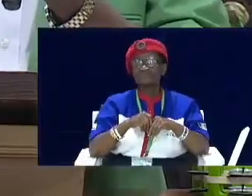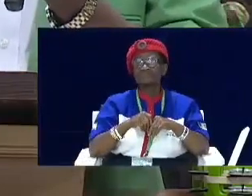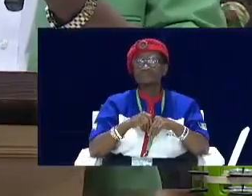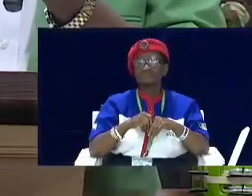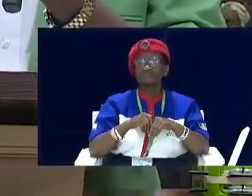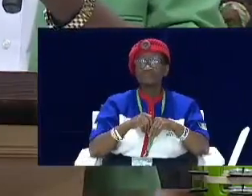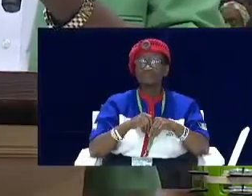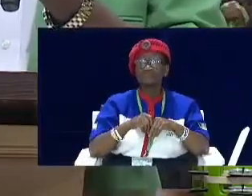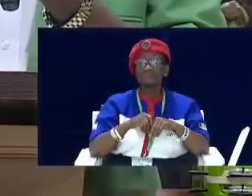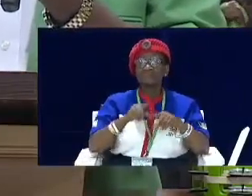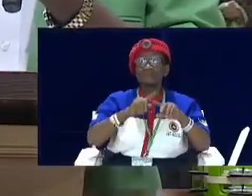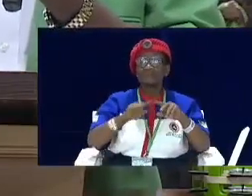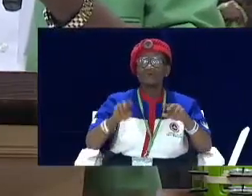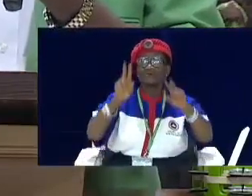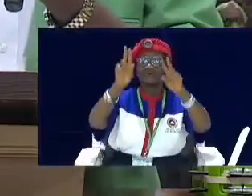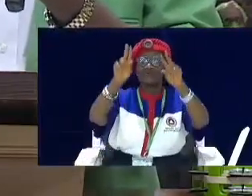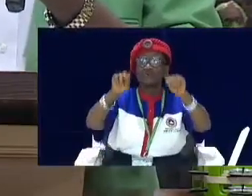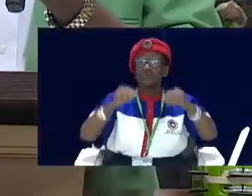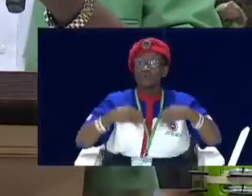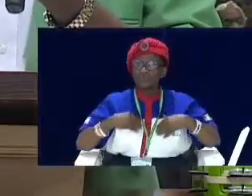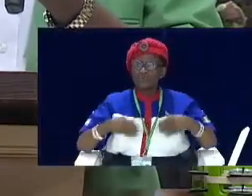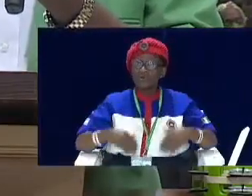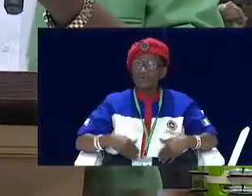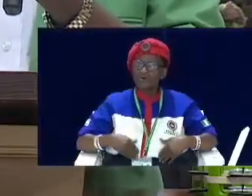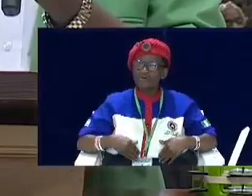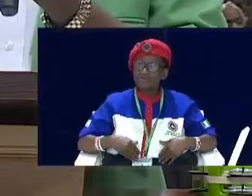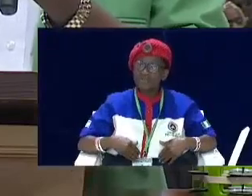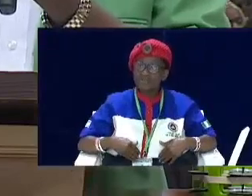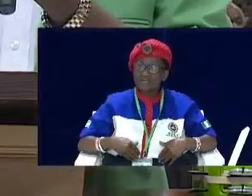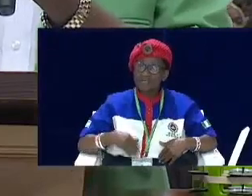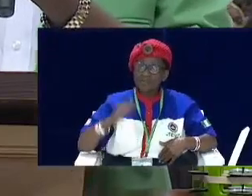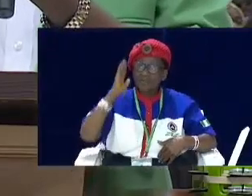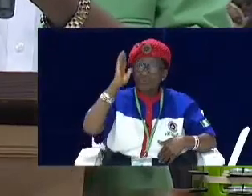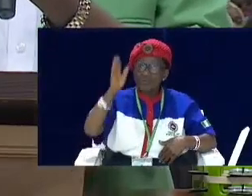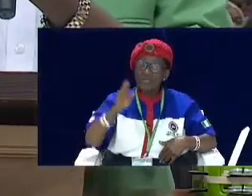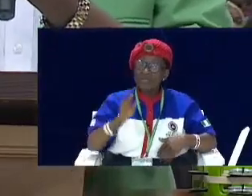will believe it's just one man praying. I